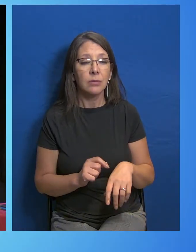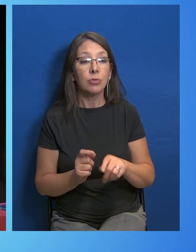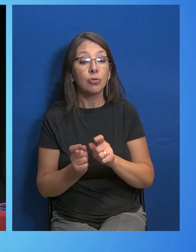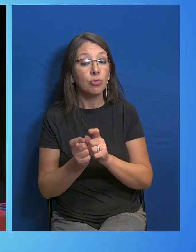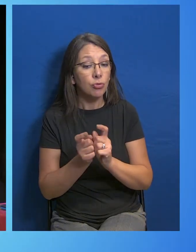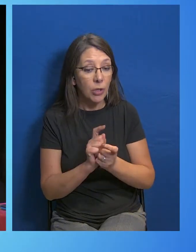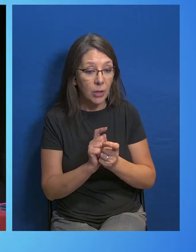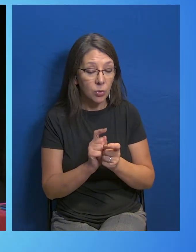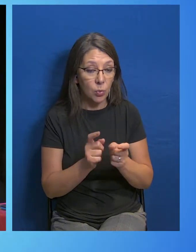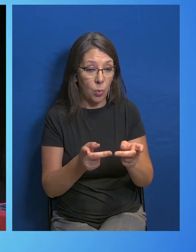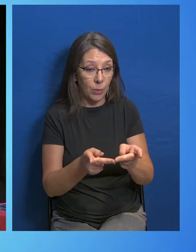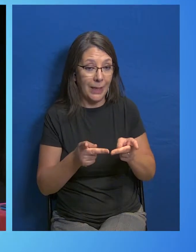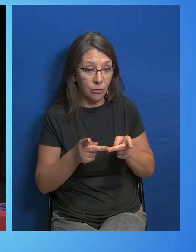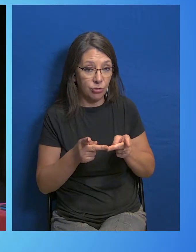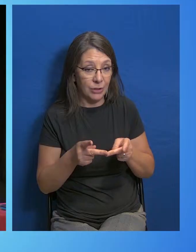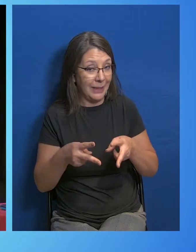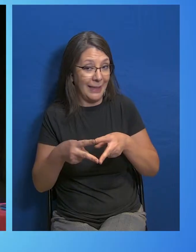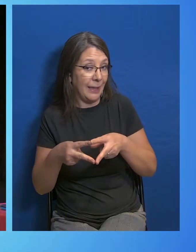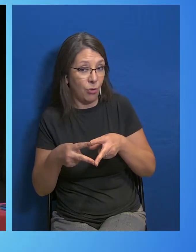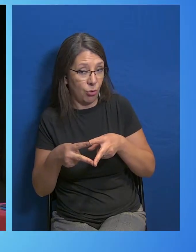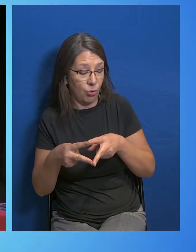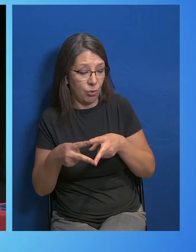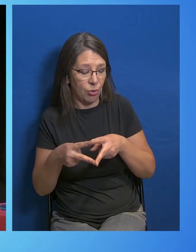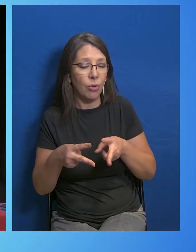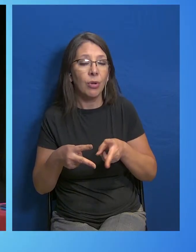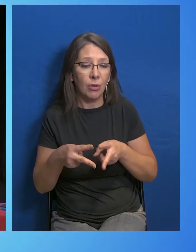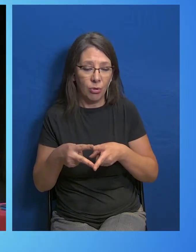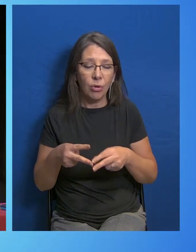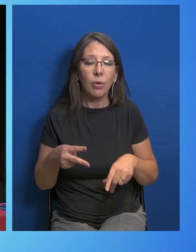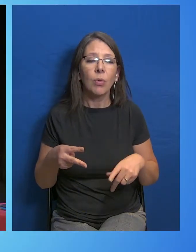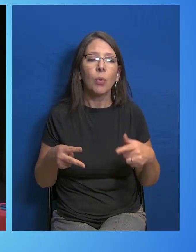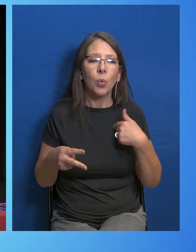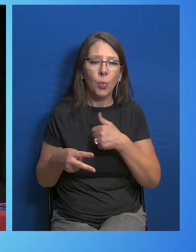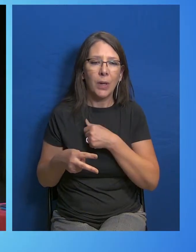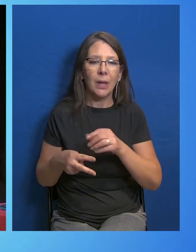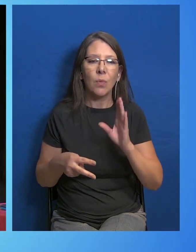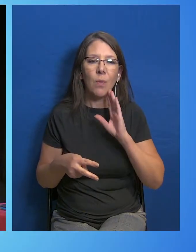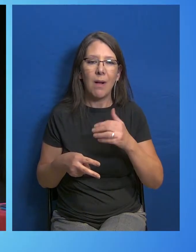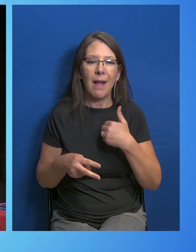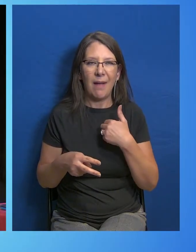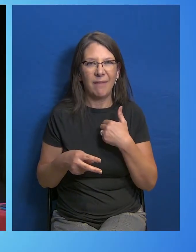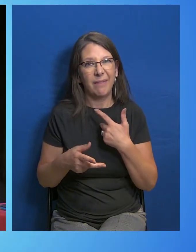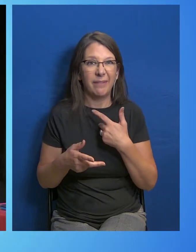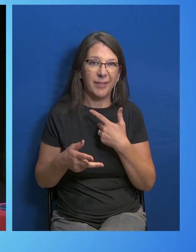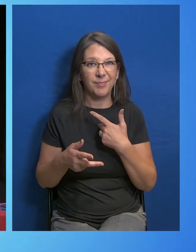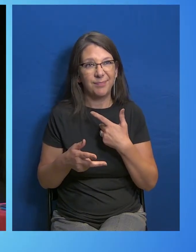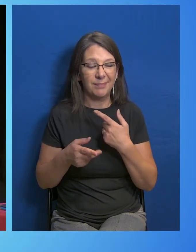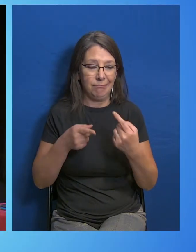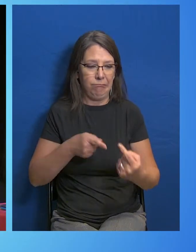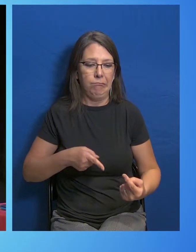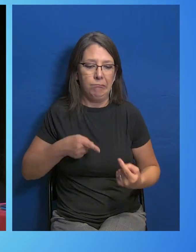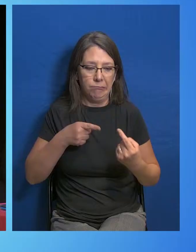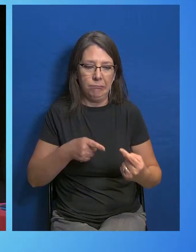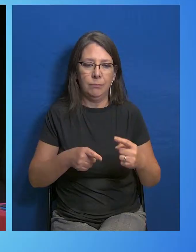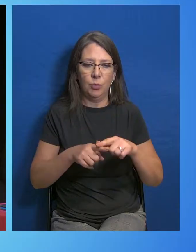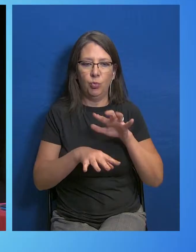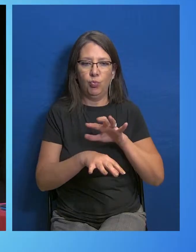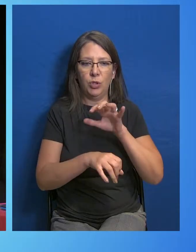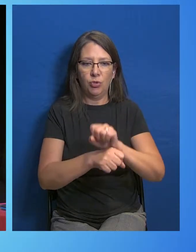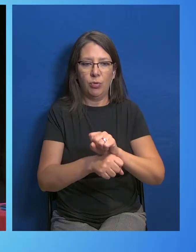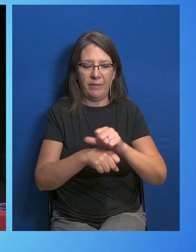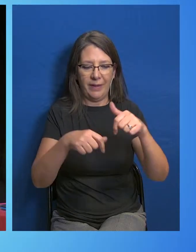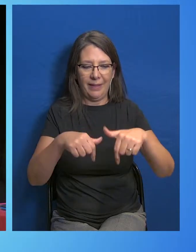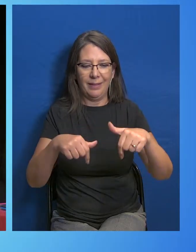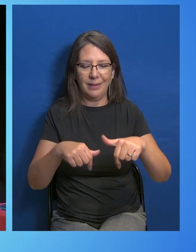location, we will have difficulties reserving the space, specifically the BPAC that we are in